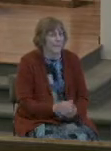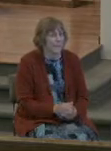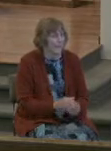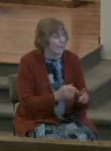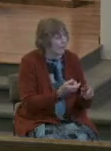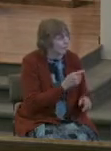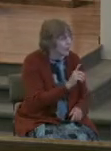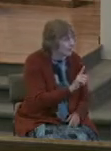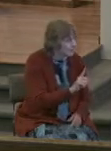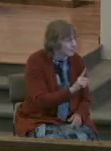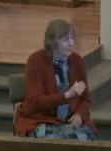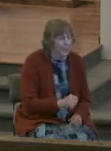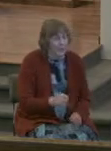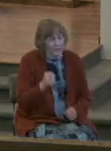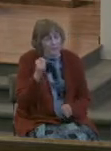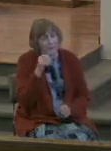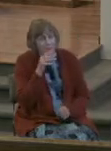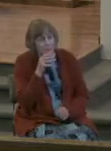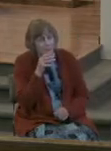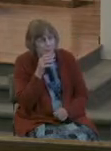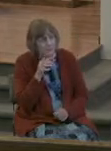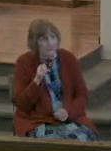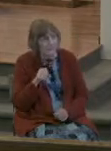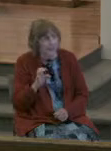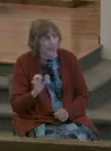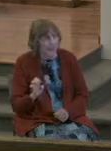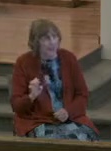Where are you from?